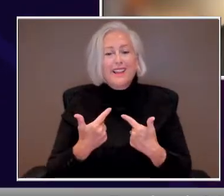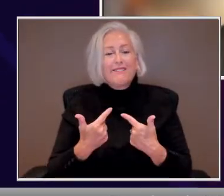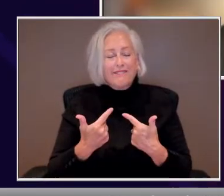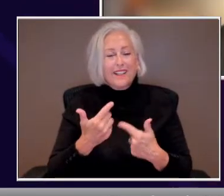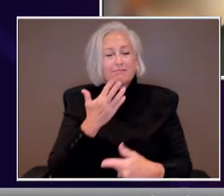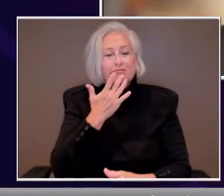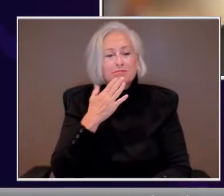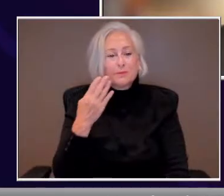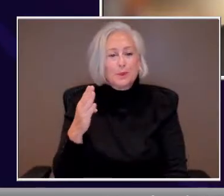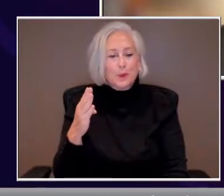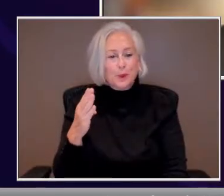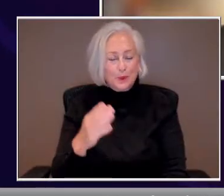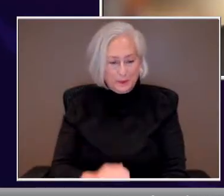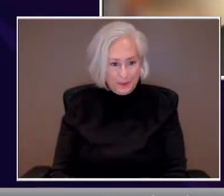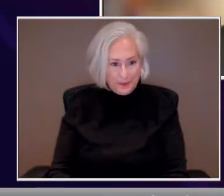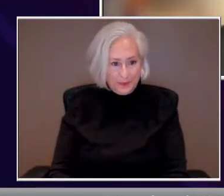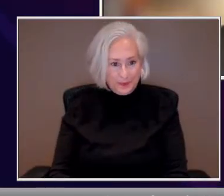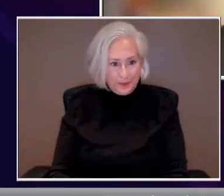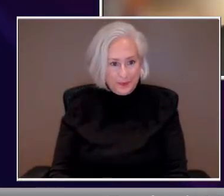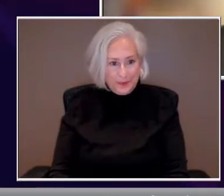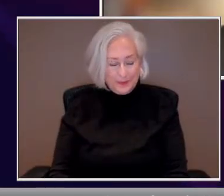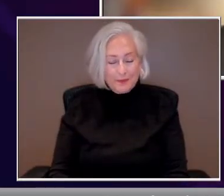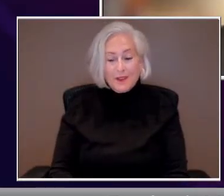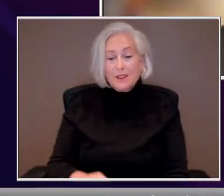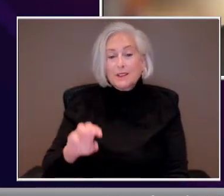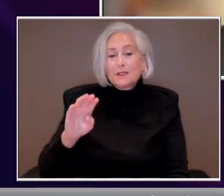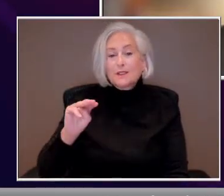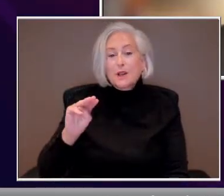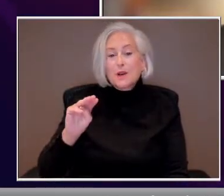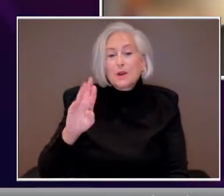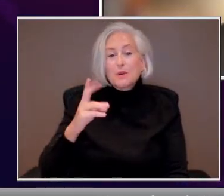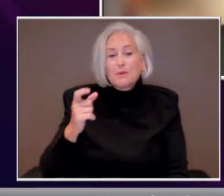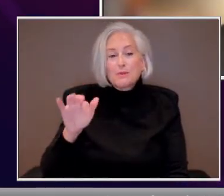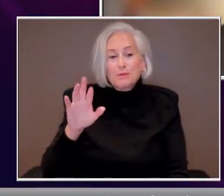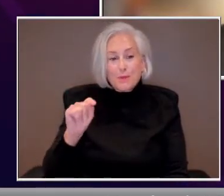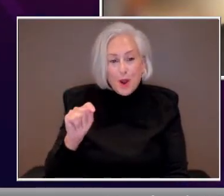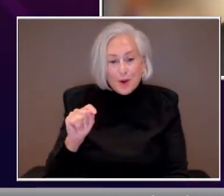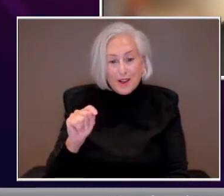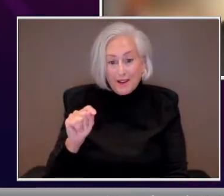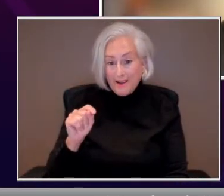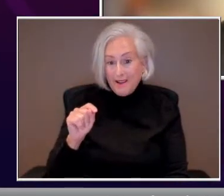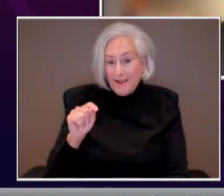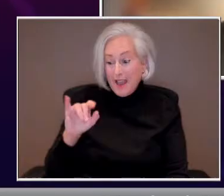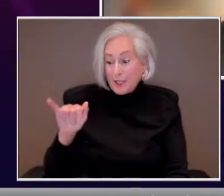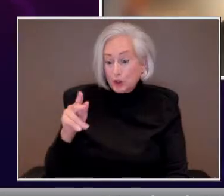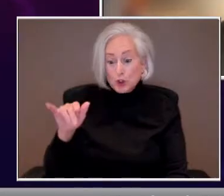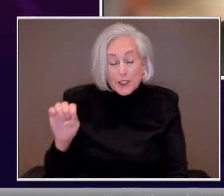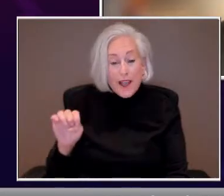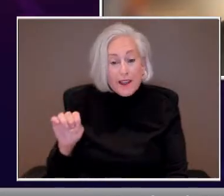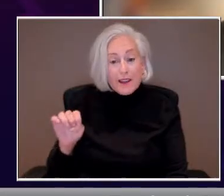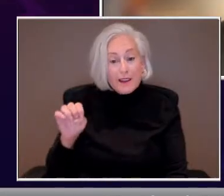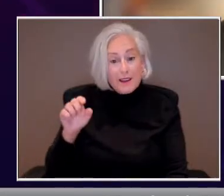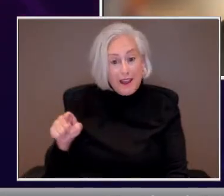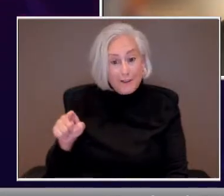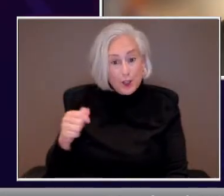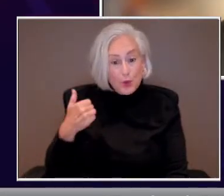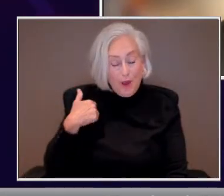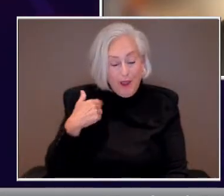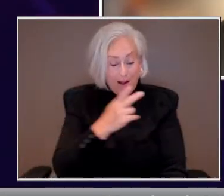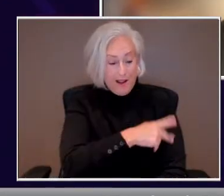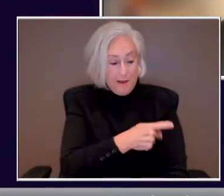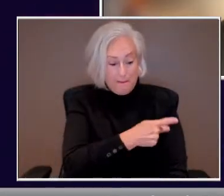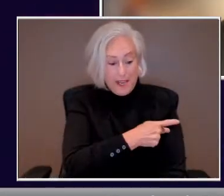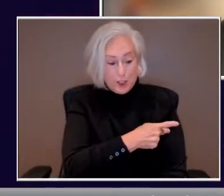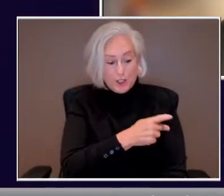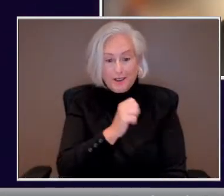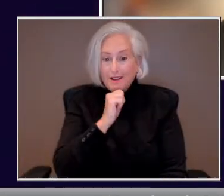home reports back to you, Janae. Have you ever had a patient who's reluctant to give away that much immediate access